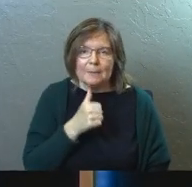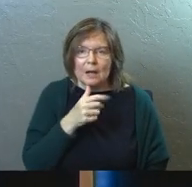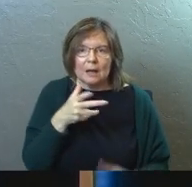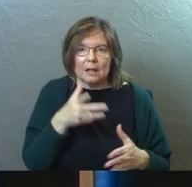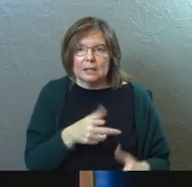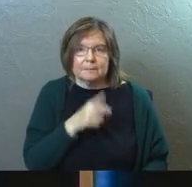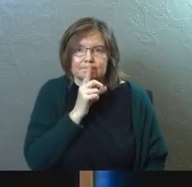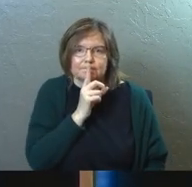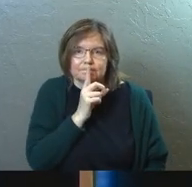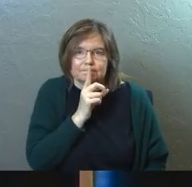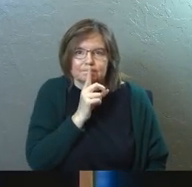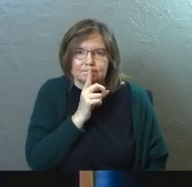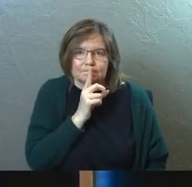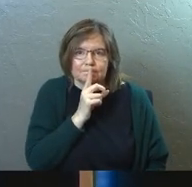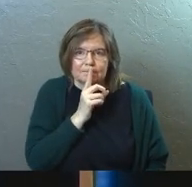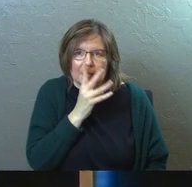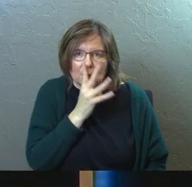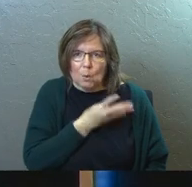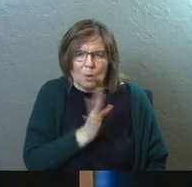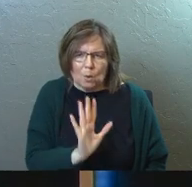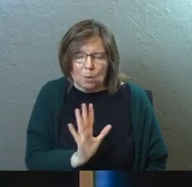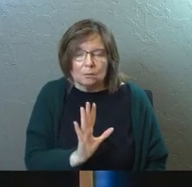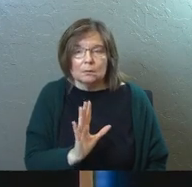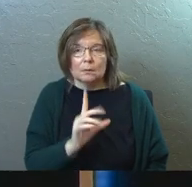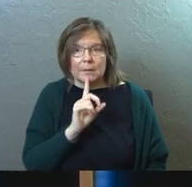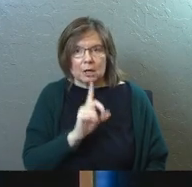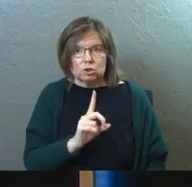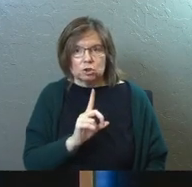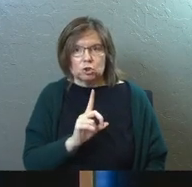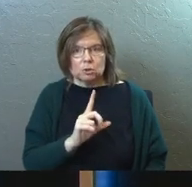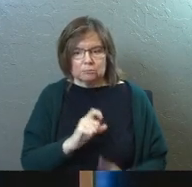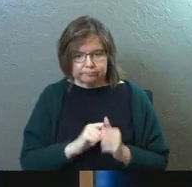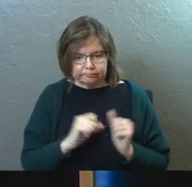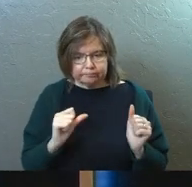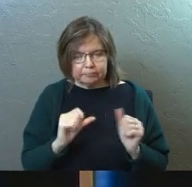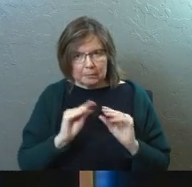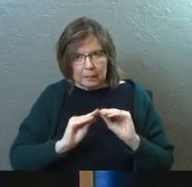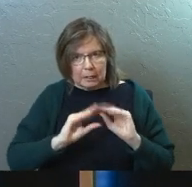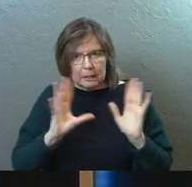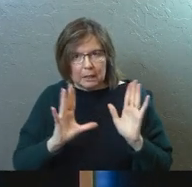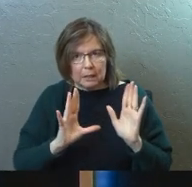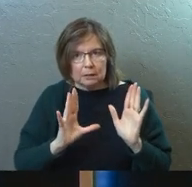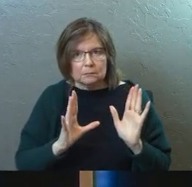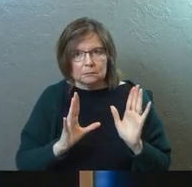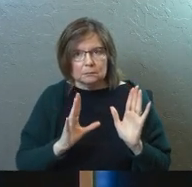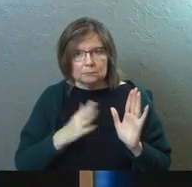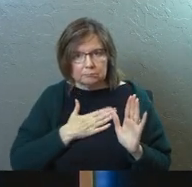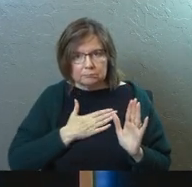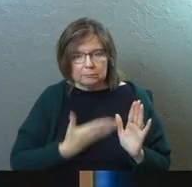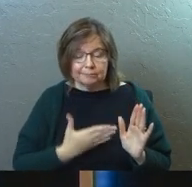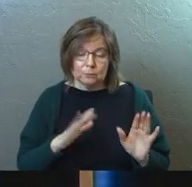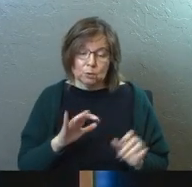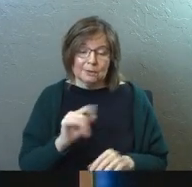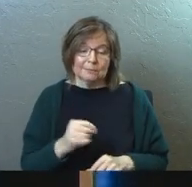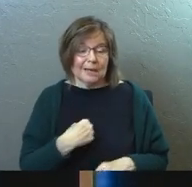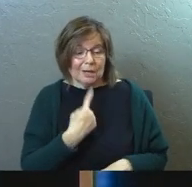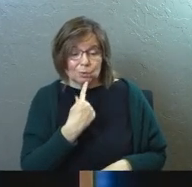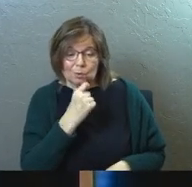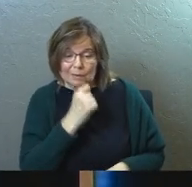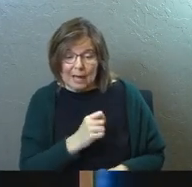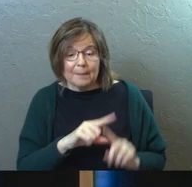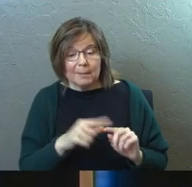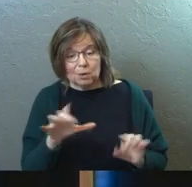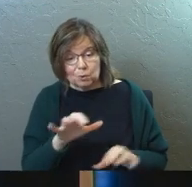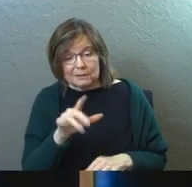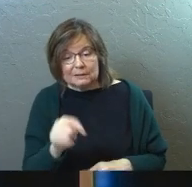going to leave it unspoken. We're going to make sure we're on the same page here. You did the thing. I told you not to do the thing,